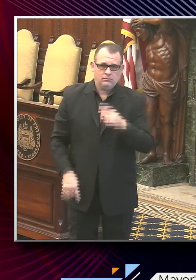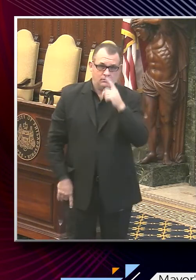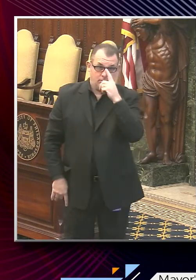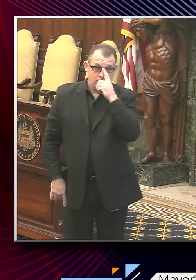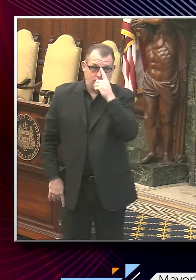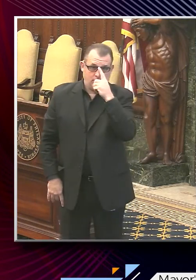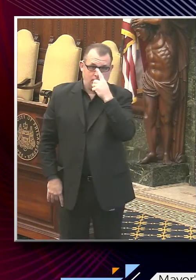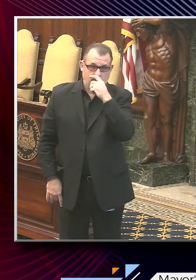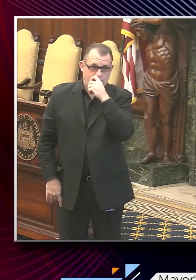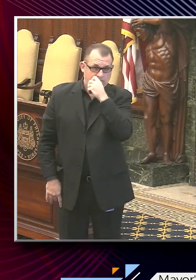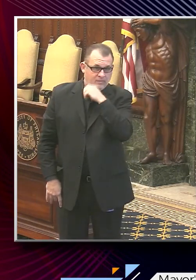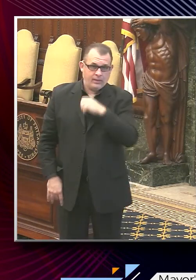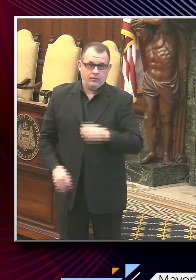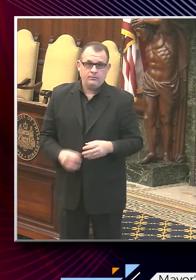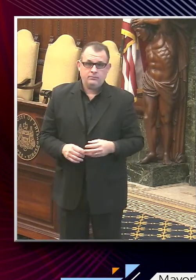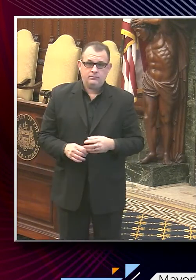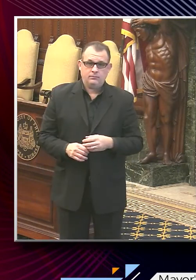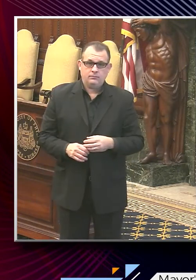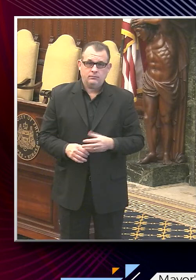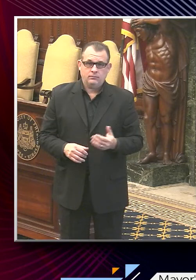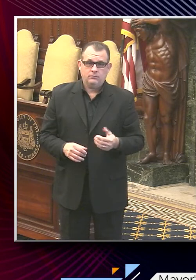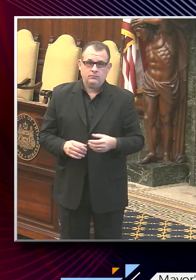Chalkbeat.